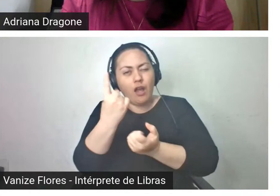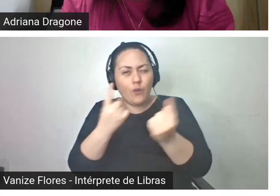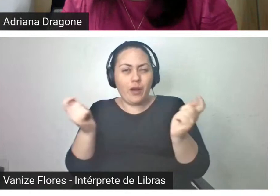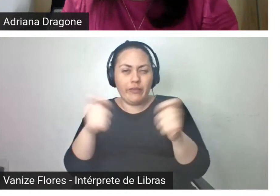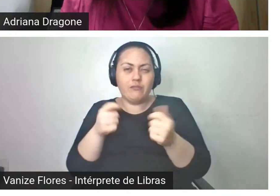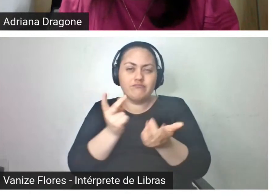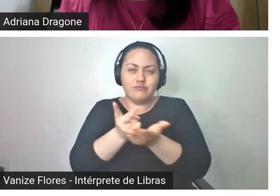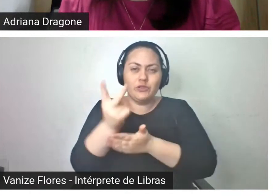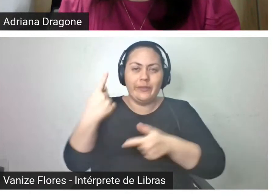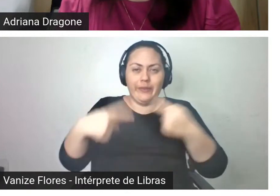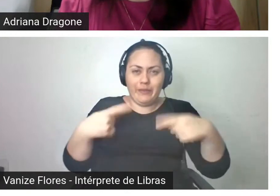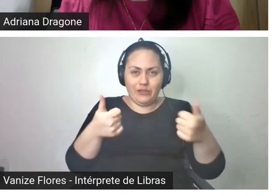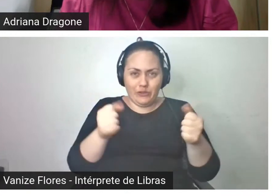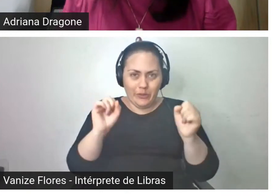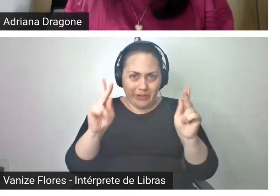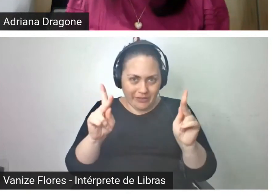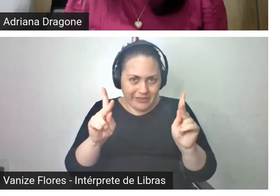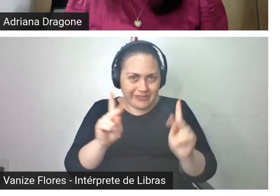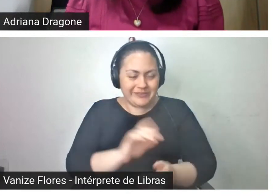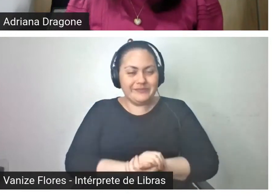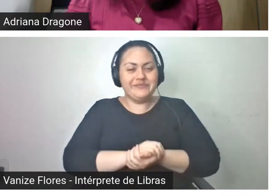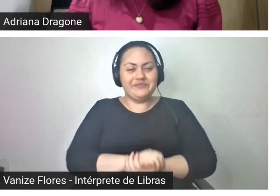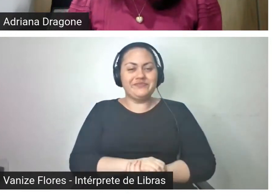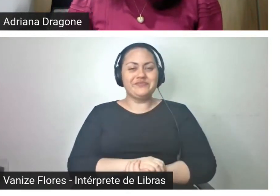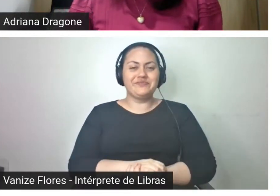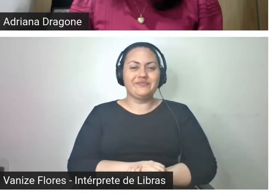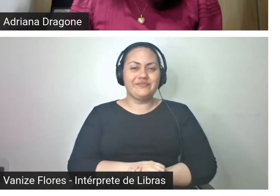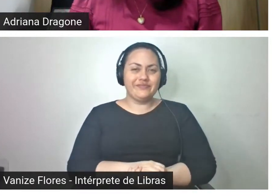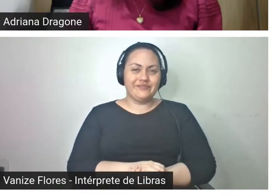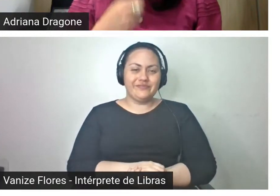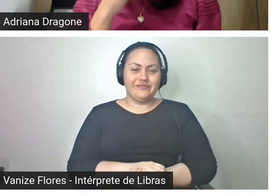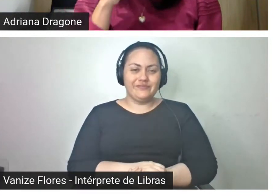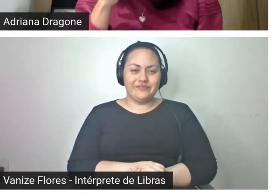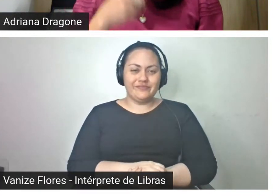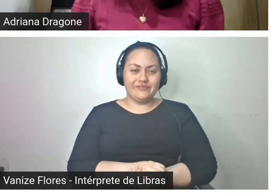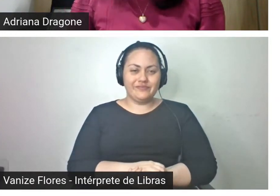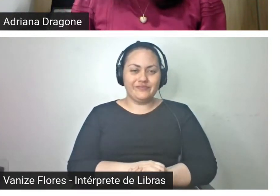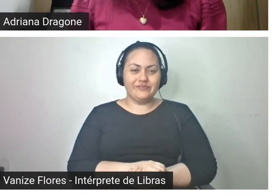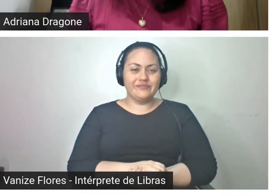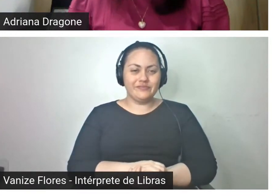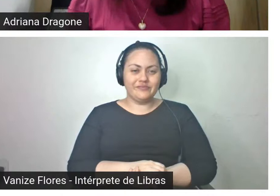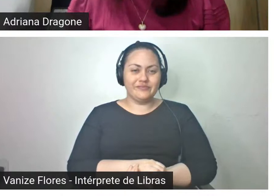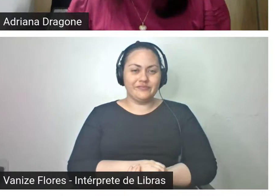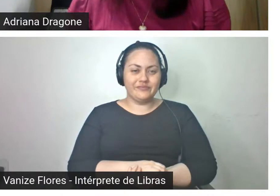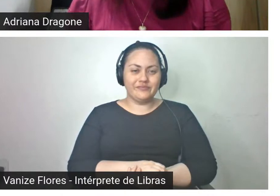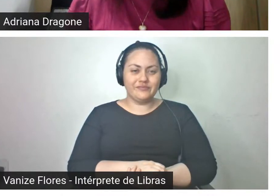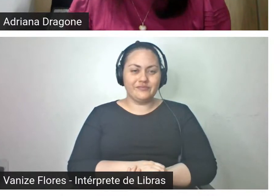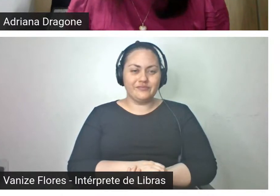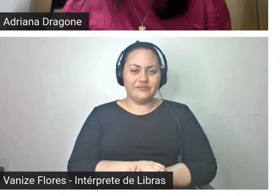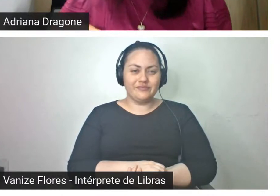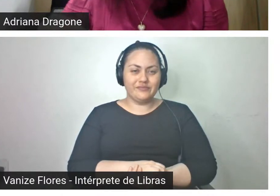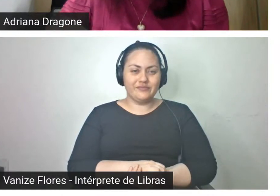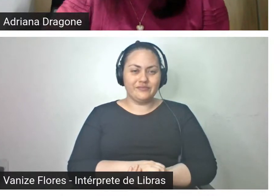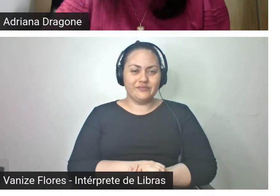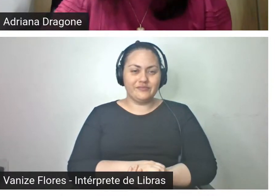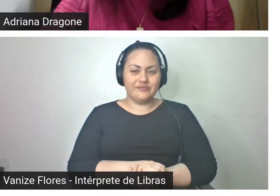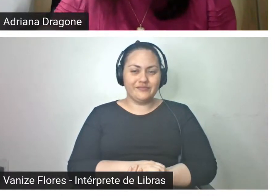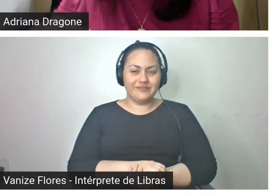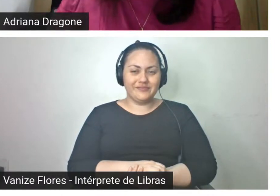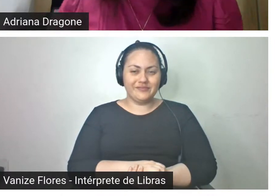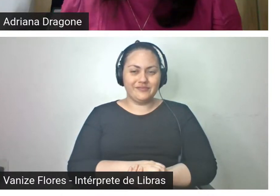aqui o debate. Tudo bem, Baker? She'd like to address some questions from the public. Okay.